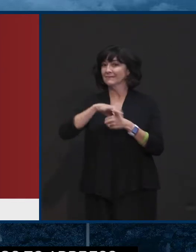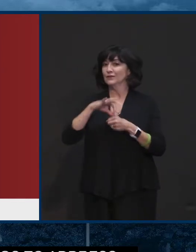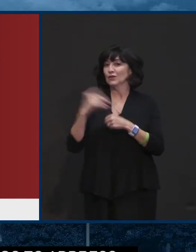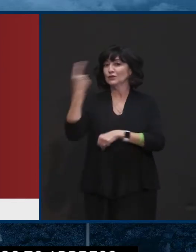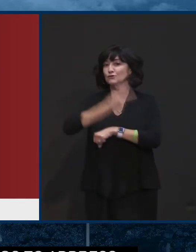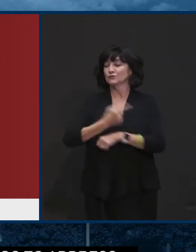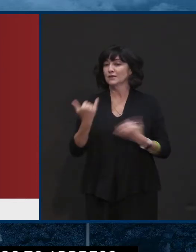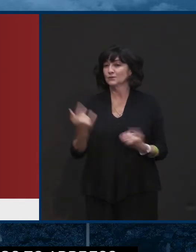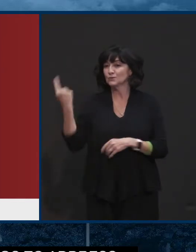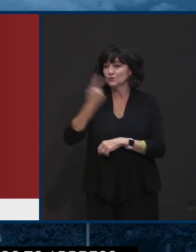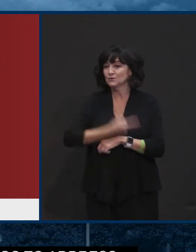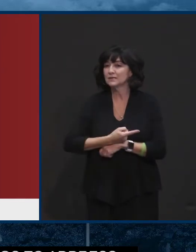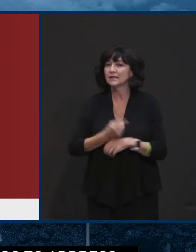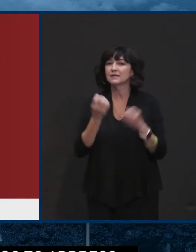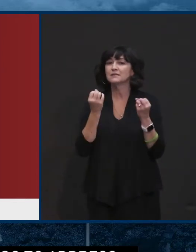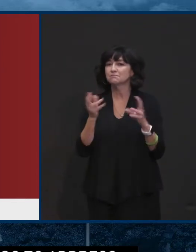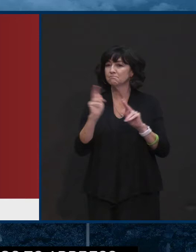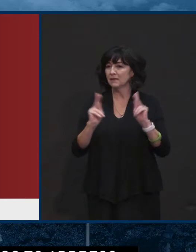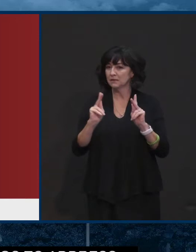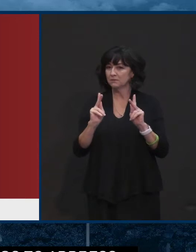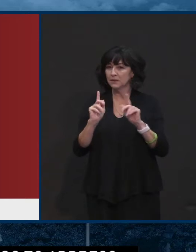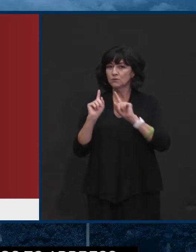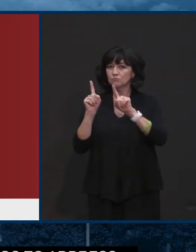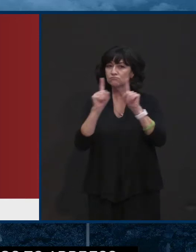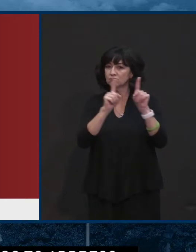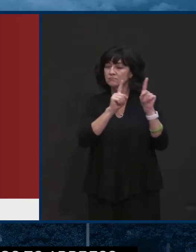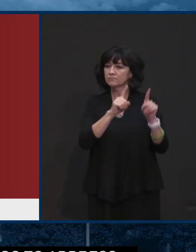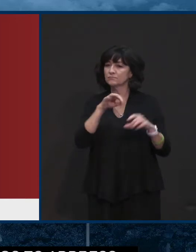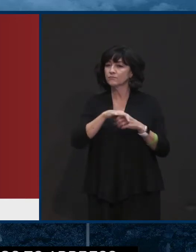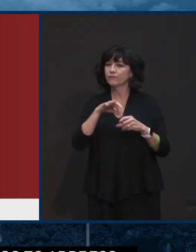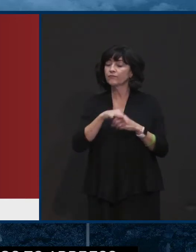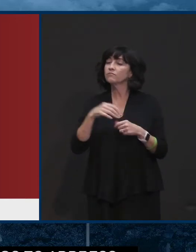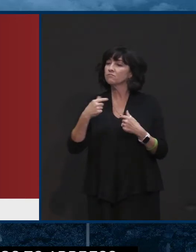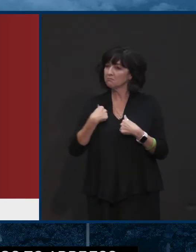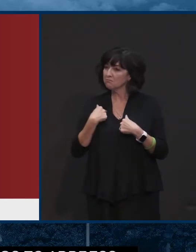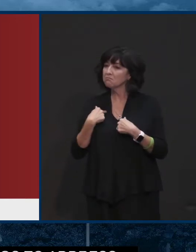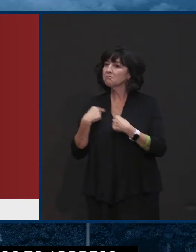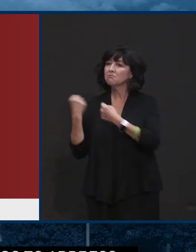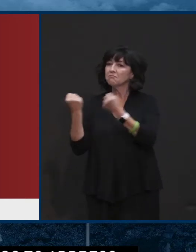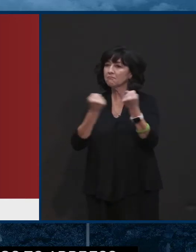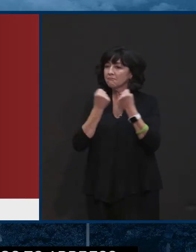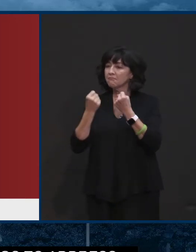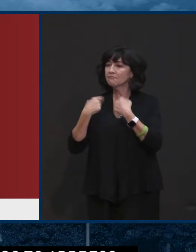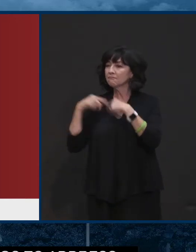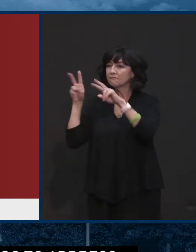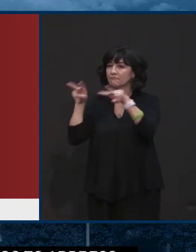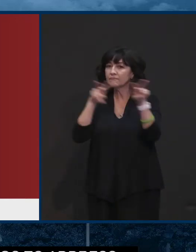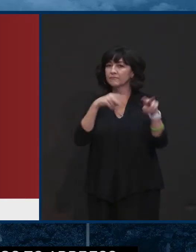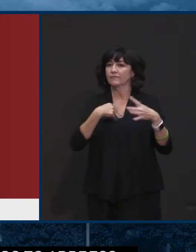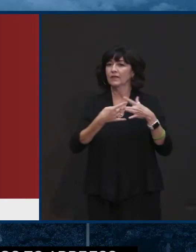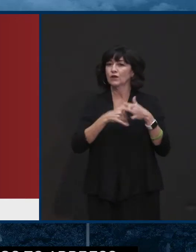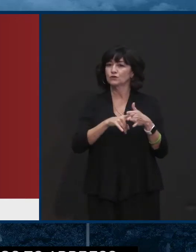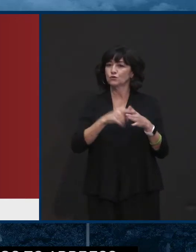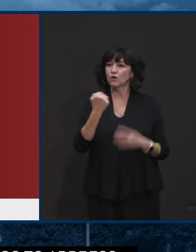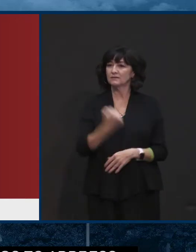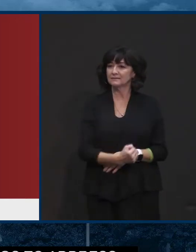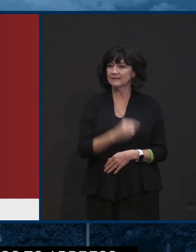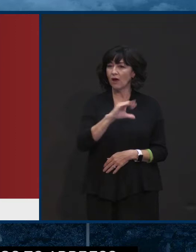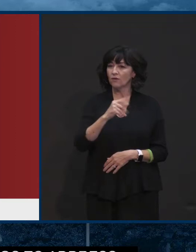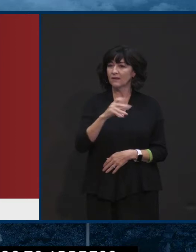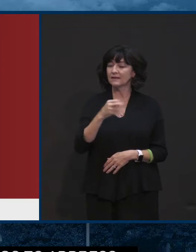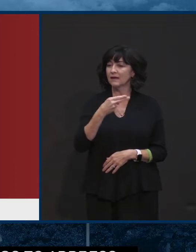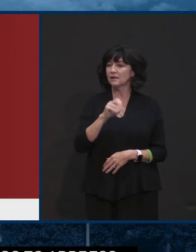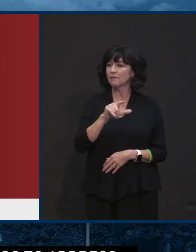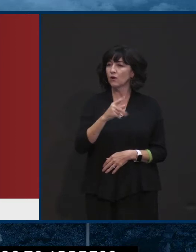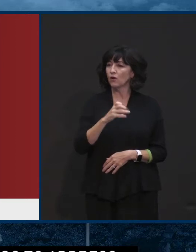people voting in every polling place that I was this morning, starting at Cape Henlopen and working my way through